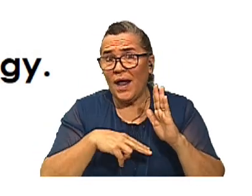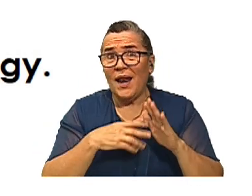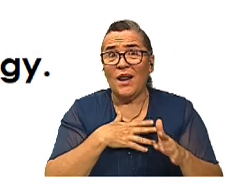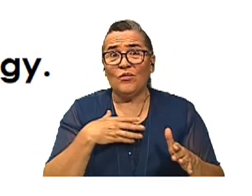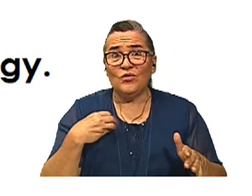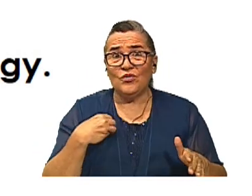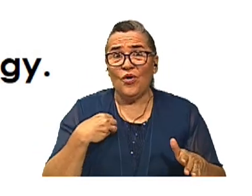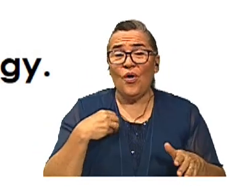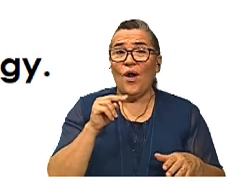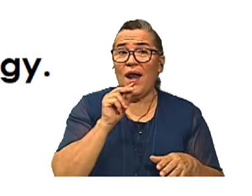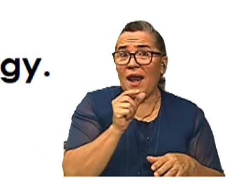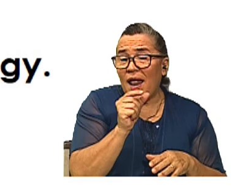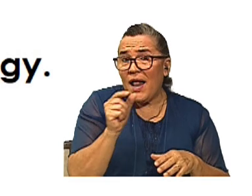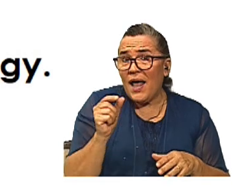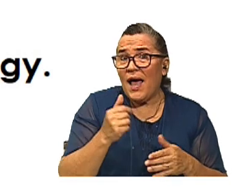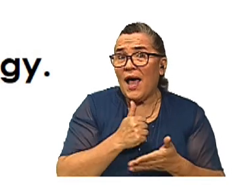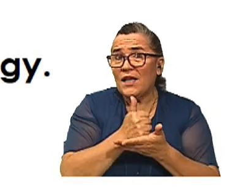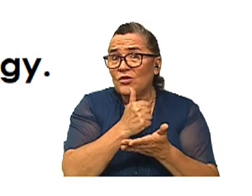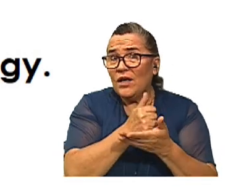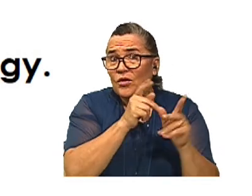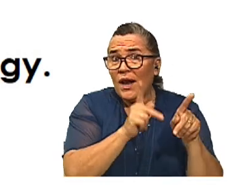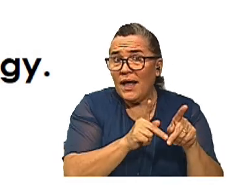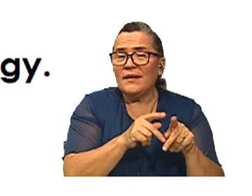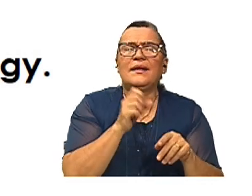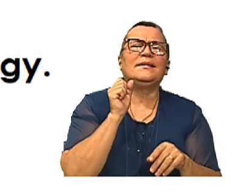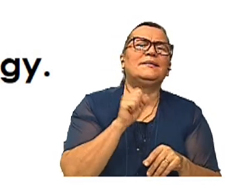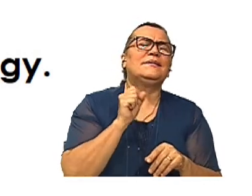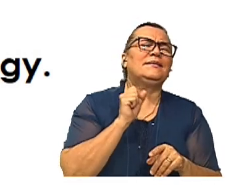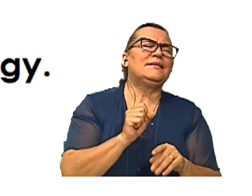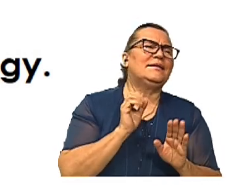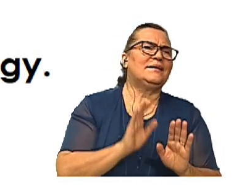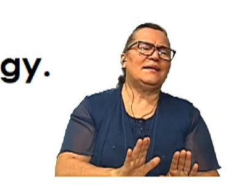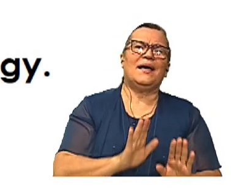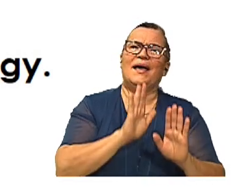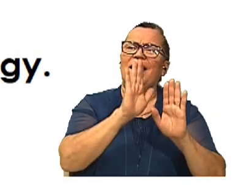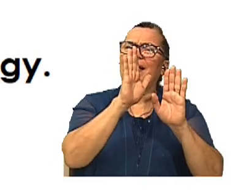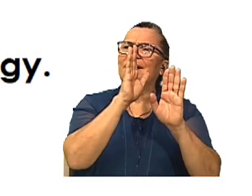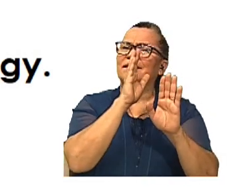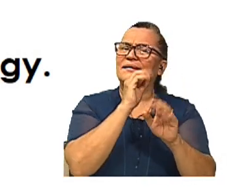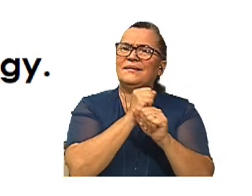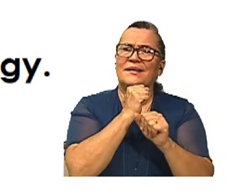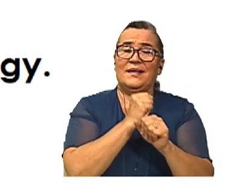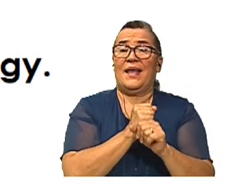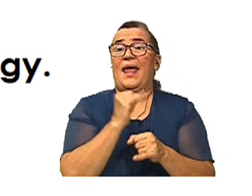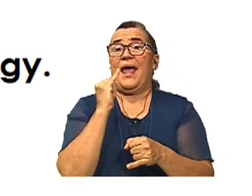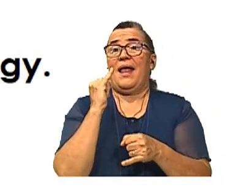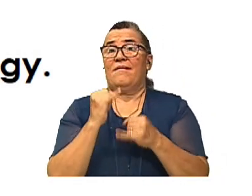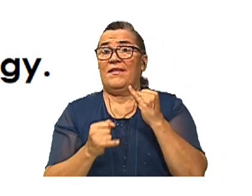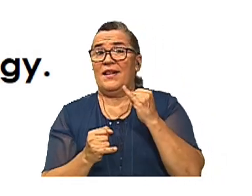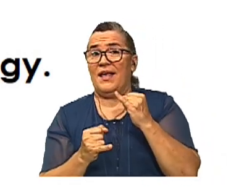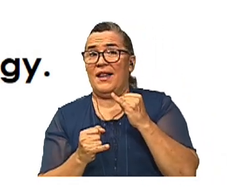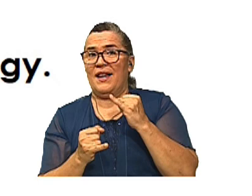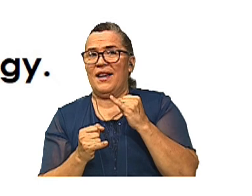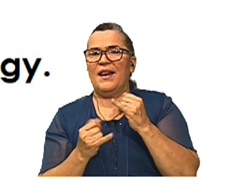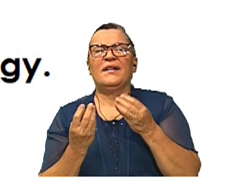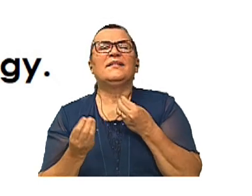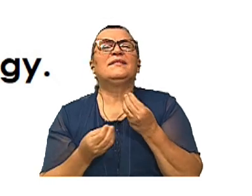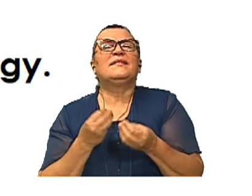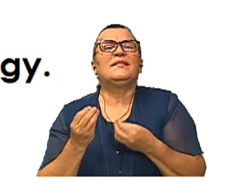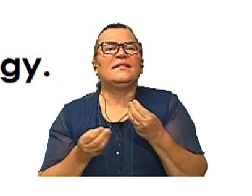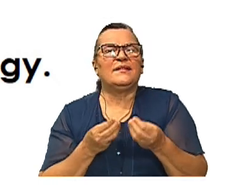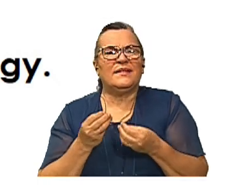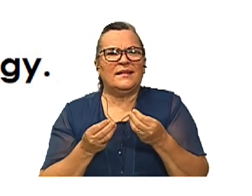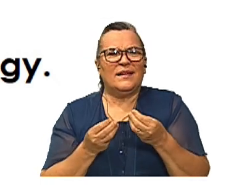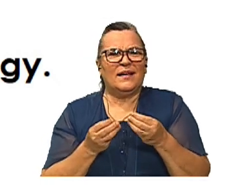nanotechnology helping people? Yes, excellent job, guys. Finally, let's assess what we did